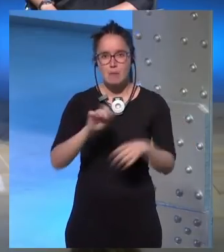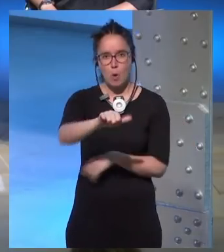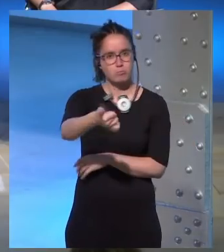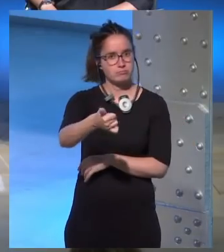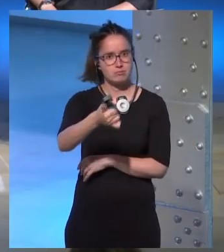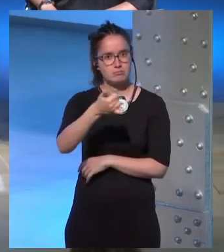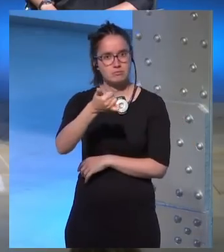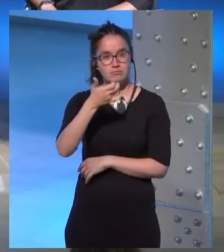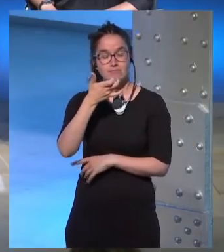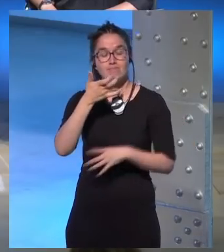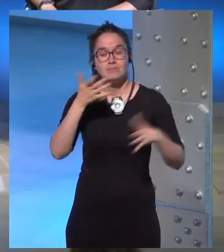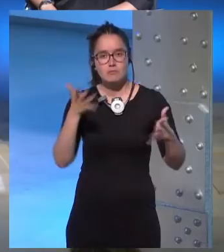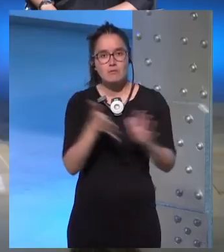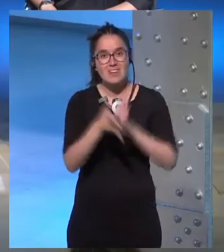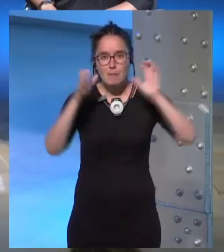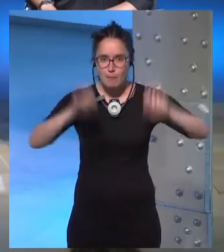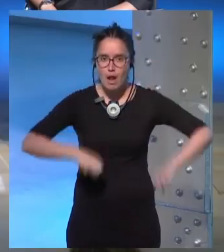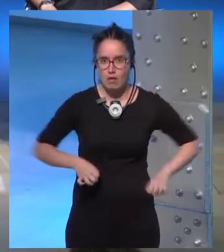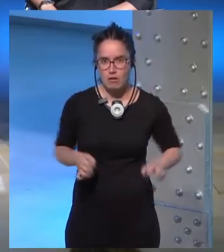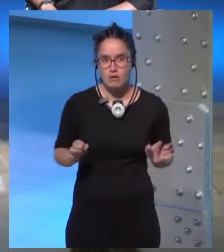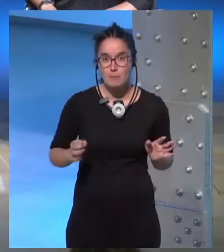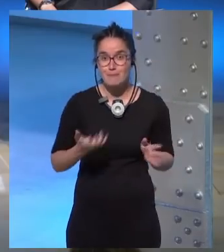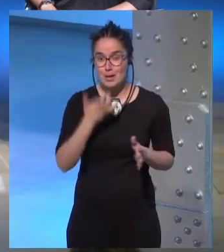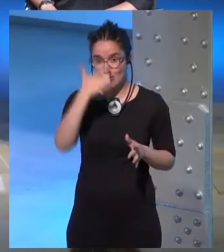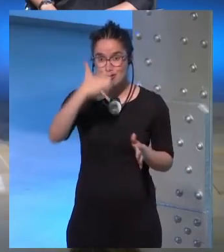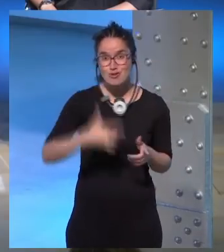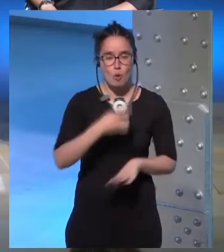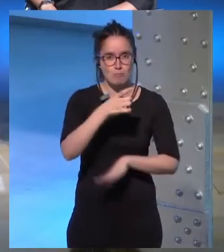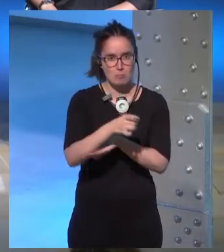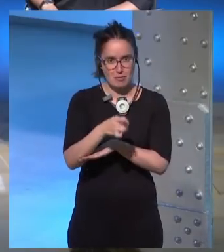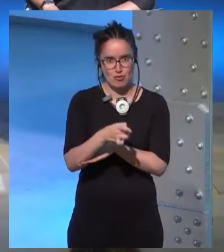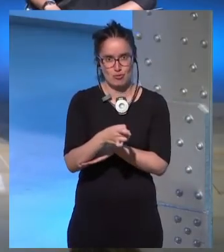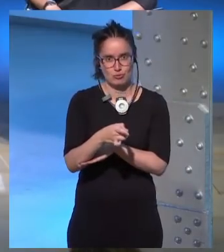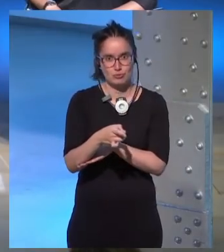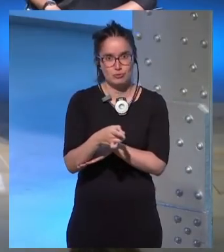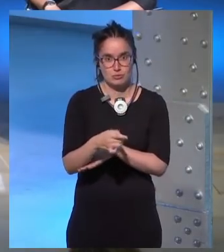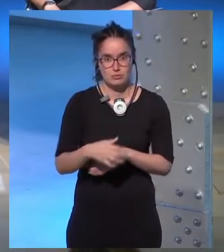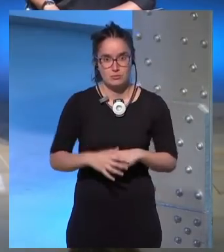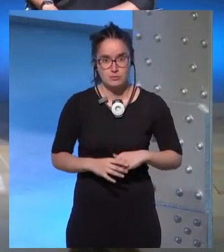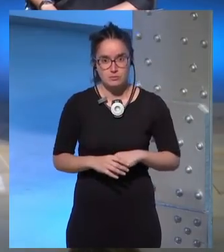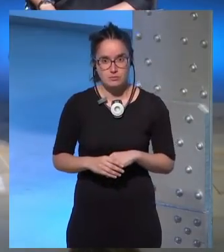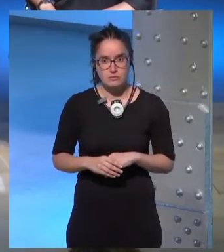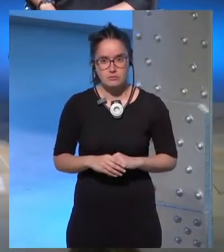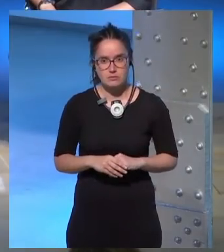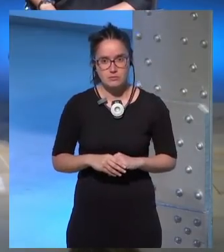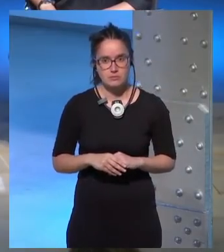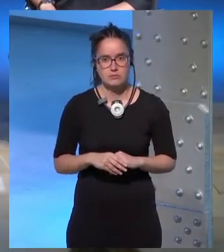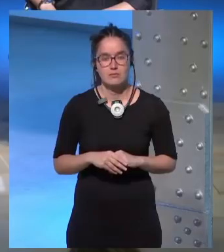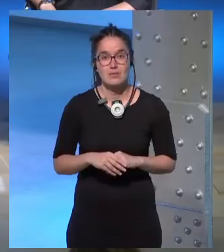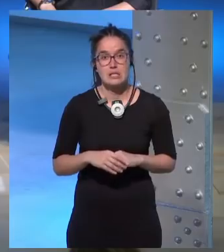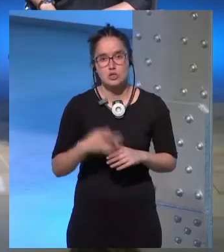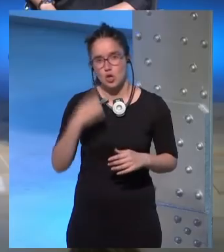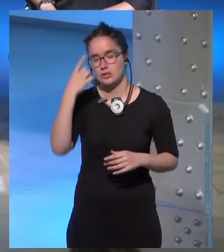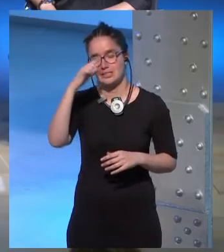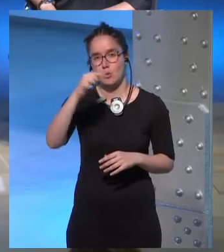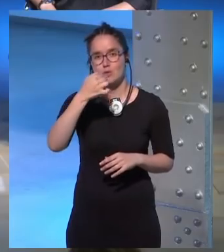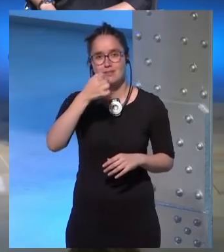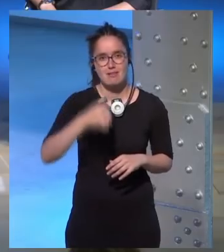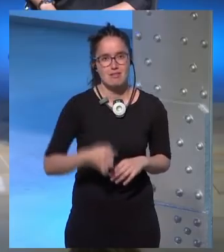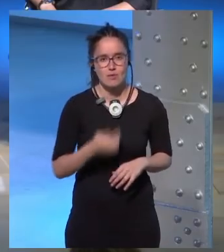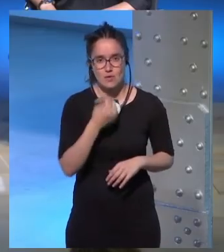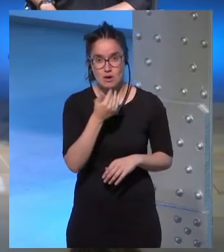I know when they're telling me things that, you know, are going to make the book better, but I also know when they're telling me things that are kind of against my vision of